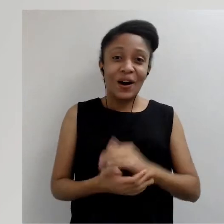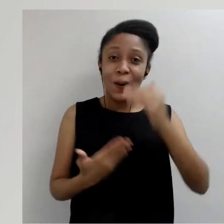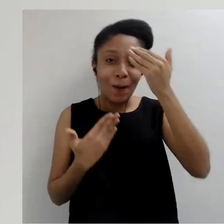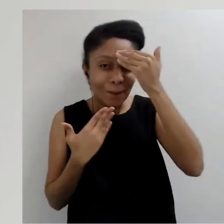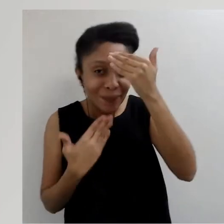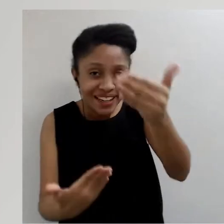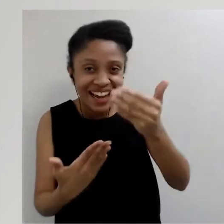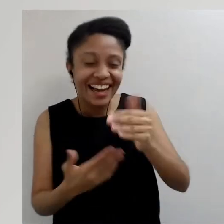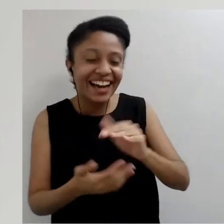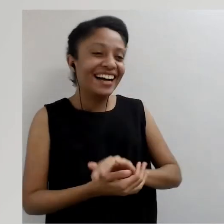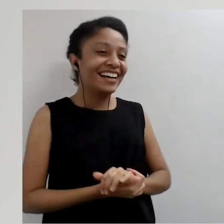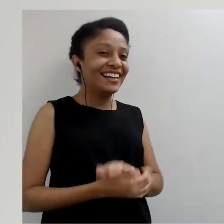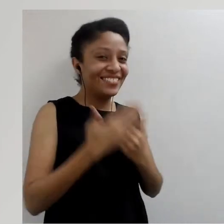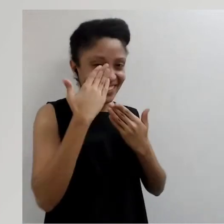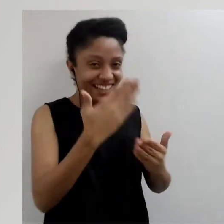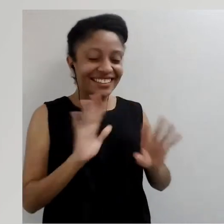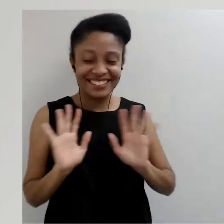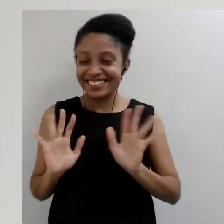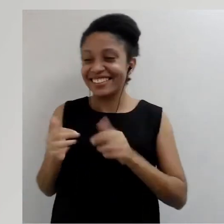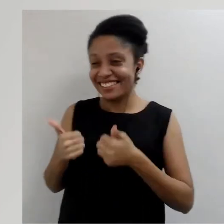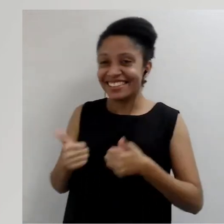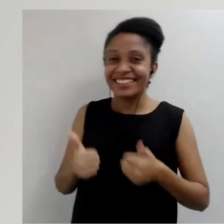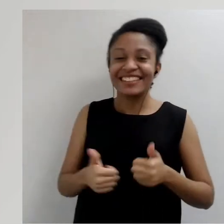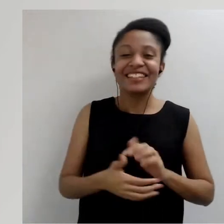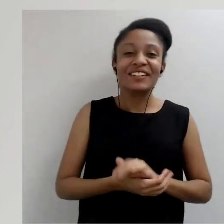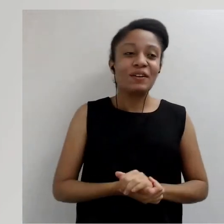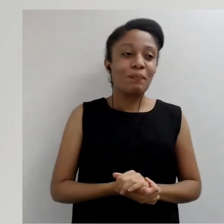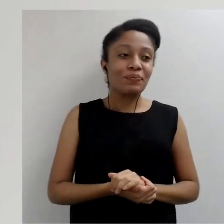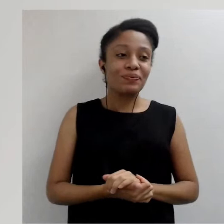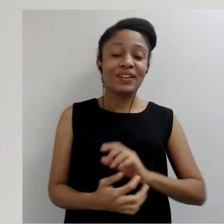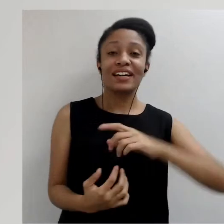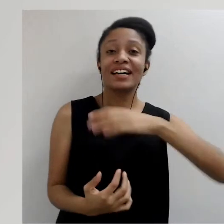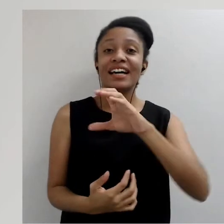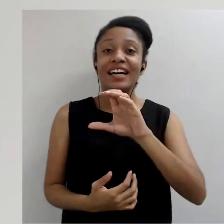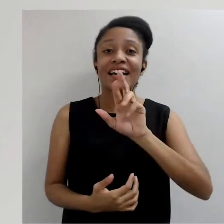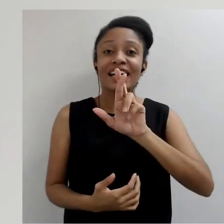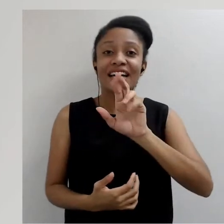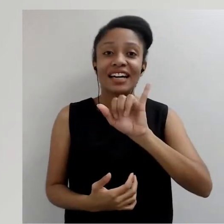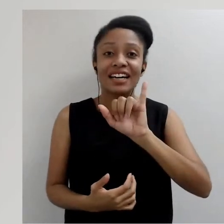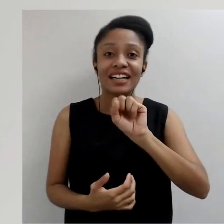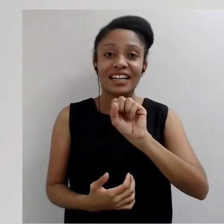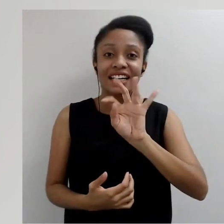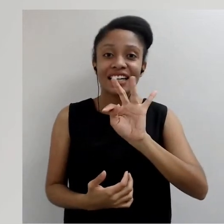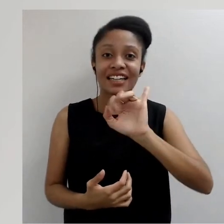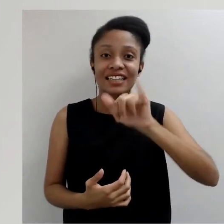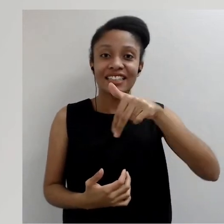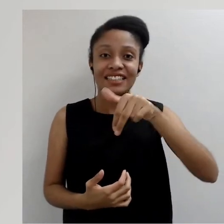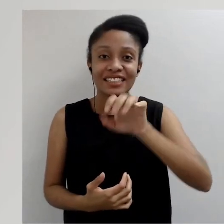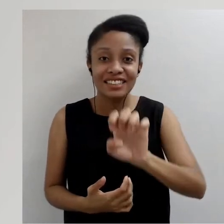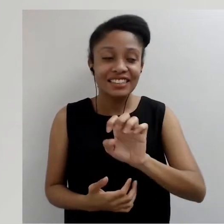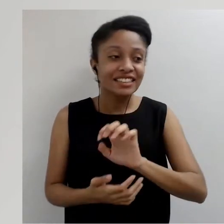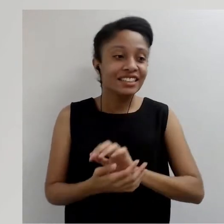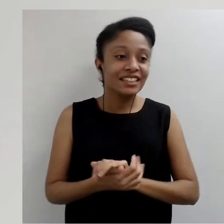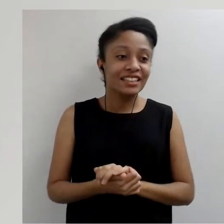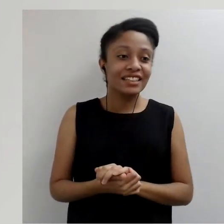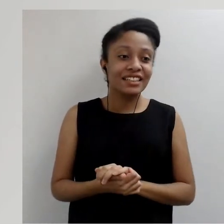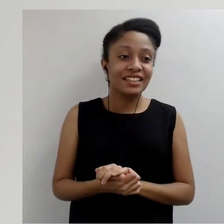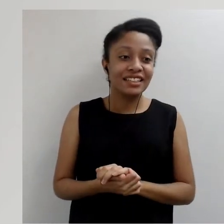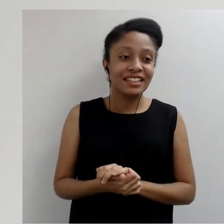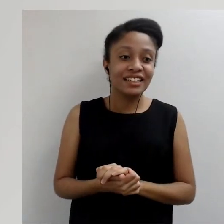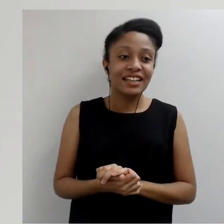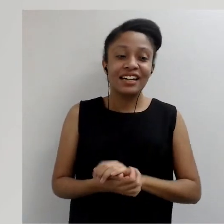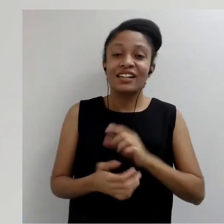Thank you very much. And now I will invite Cristhine Samorini,